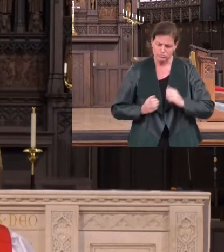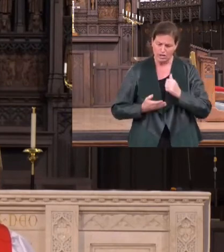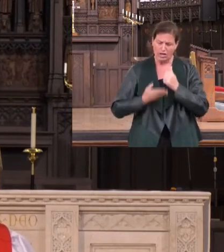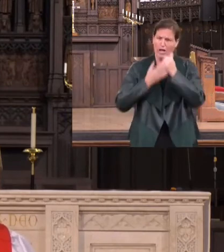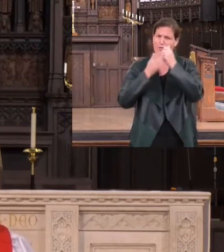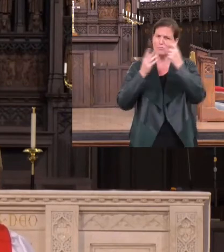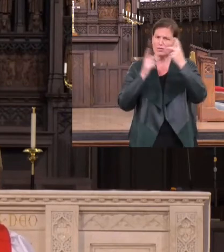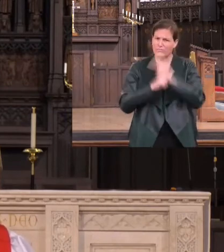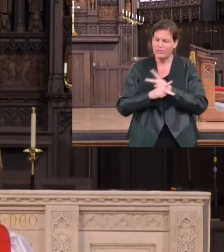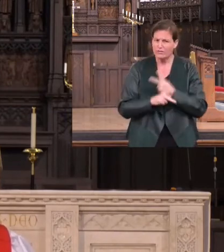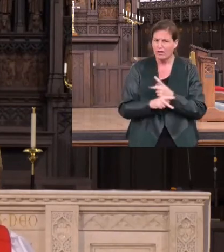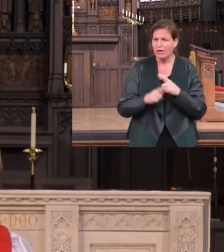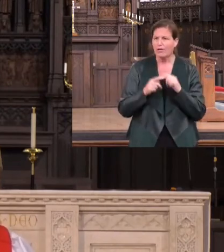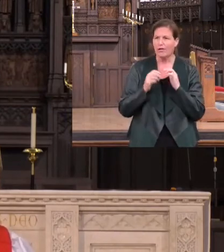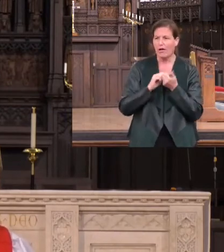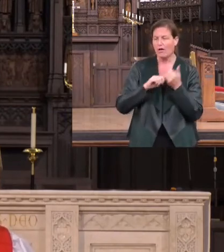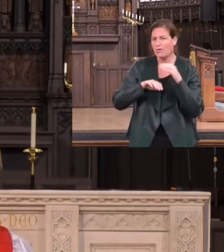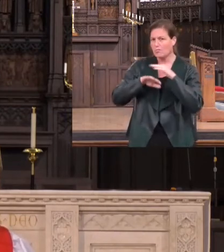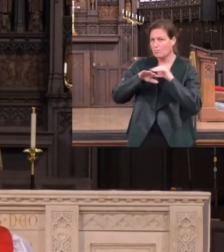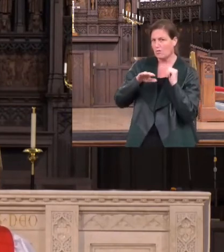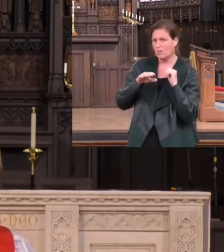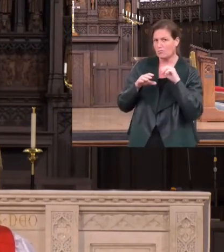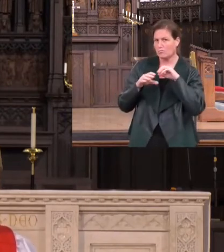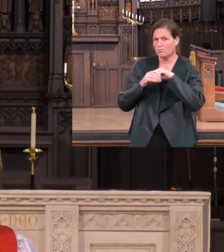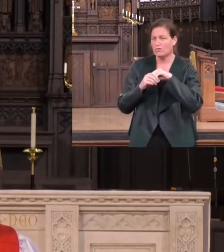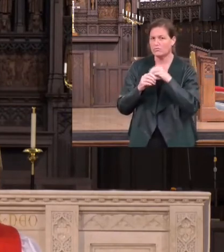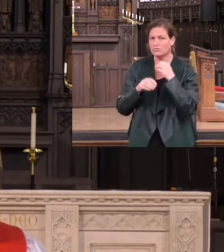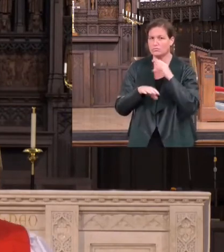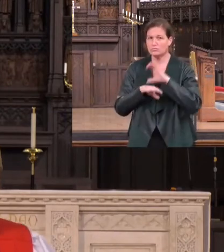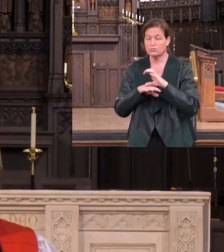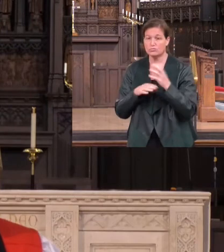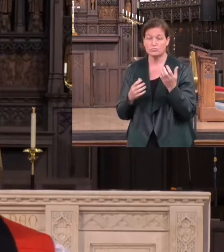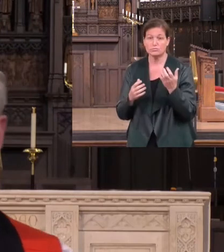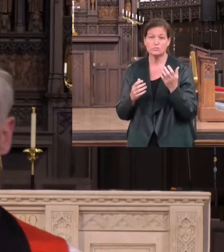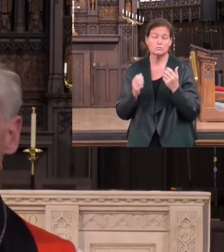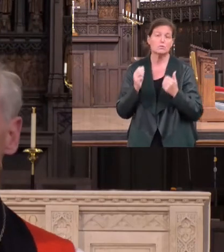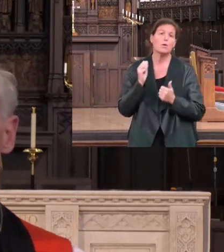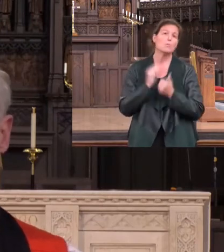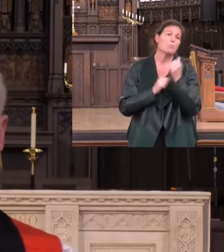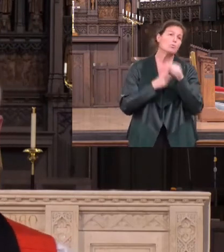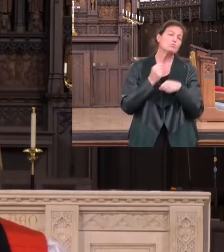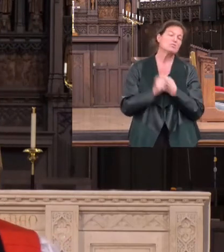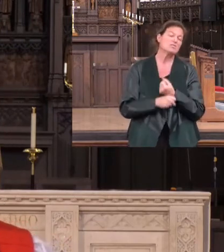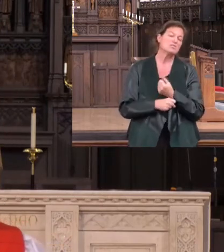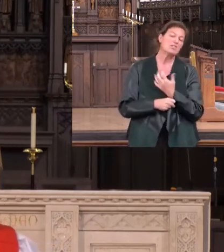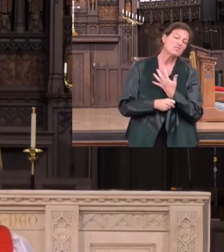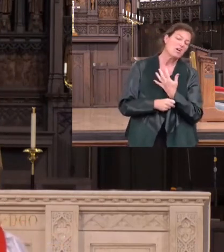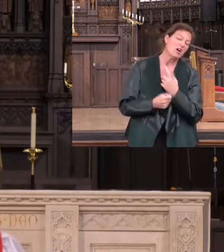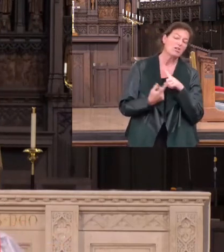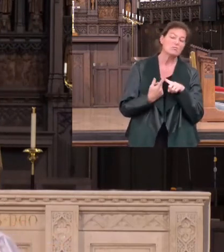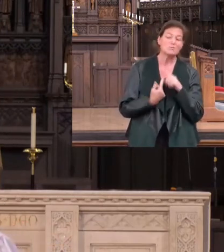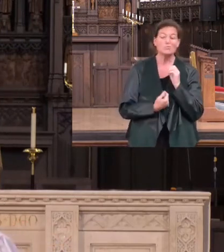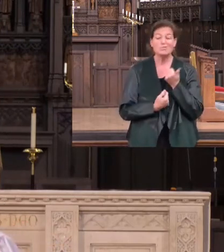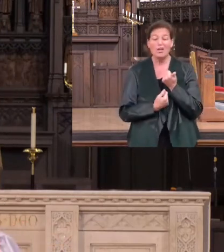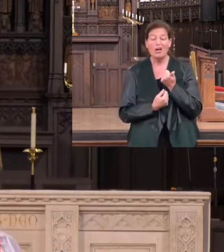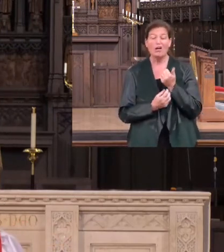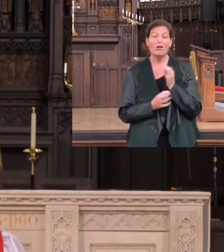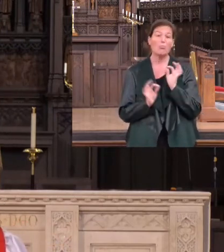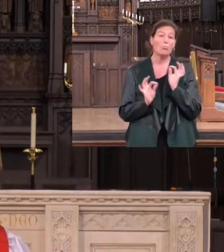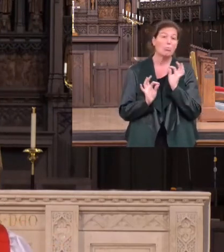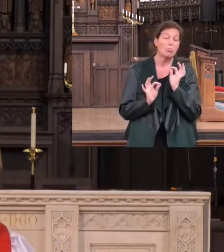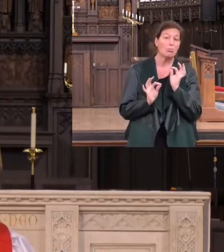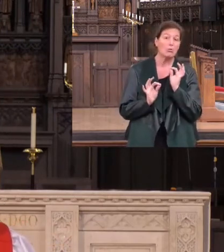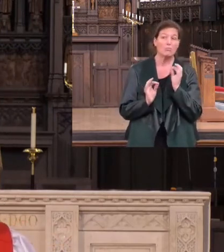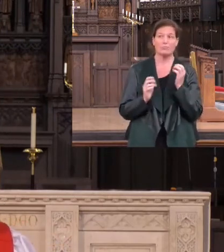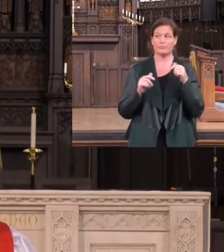discern how they are called to serve. Most years, there are 5 to 10 people in this program.